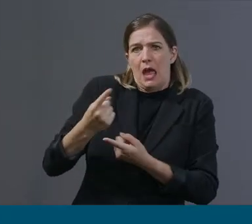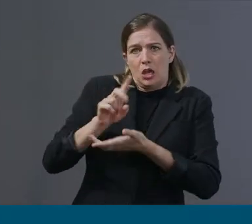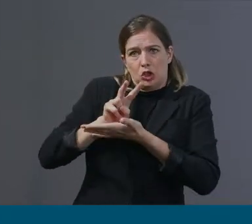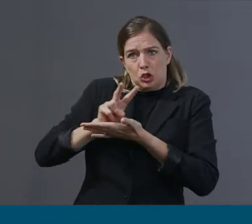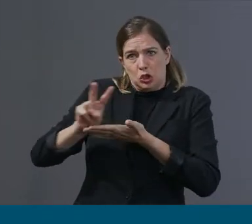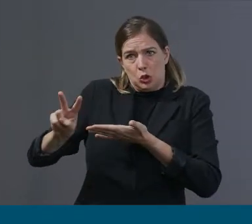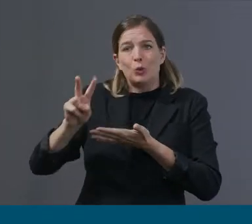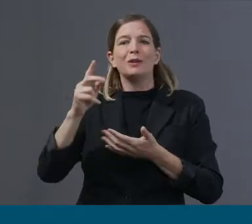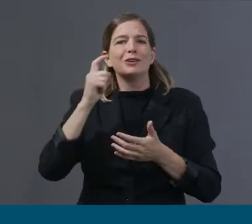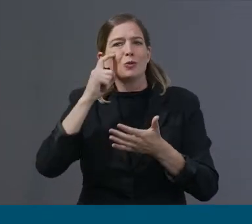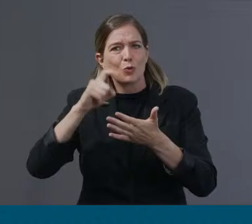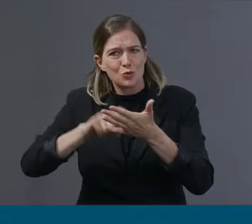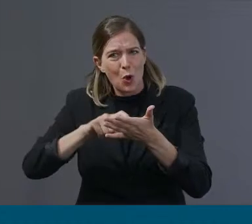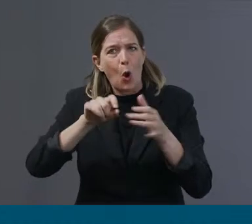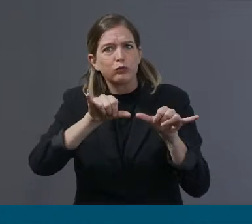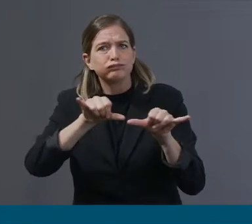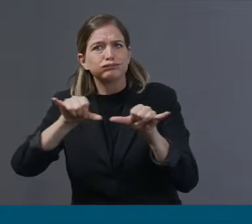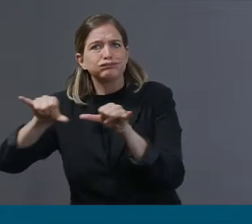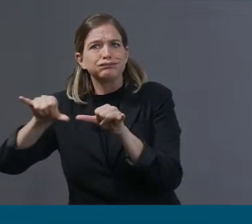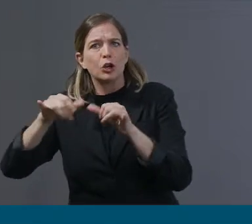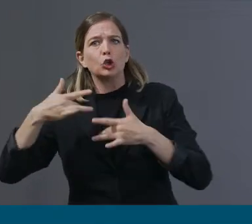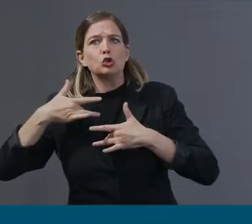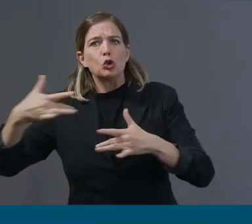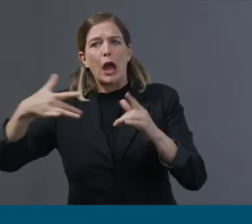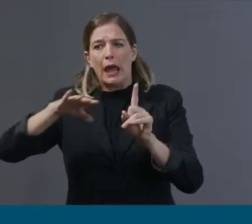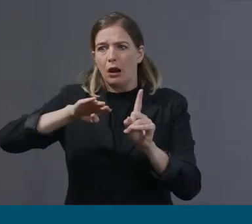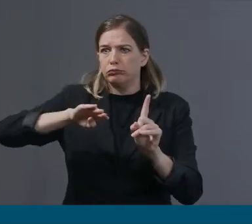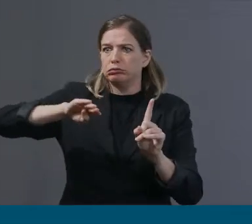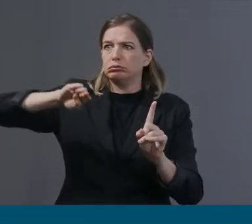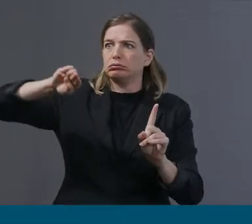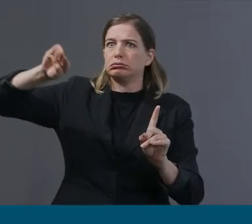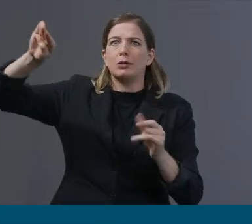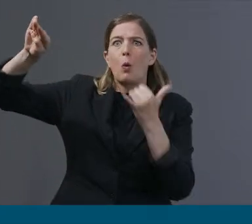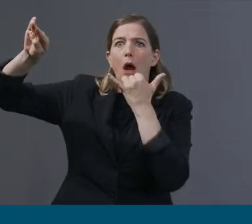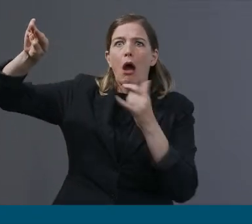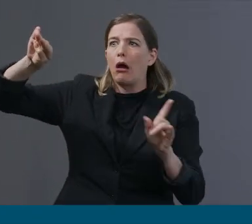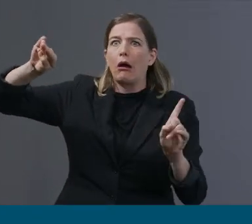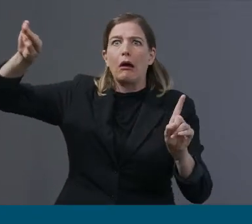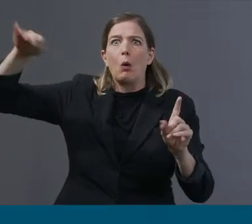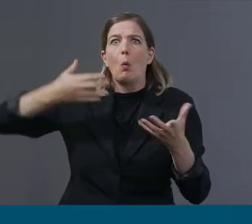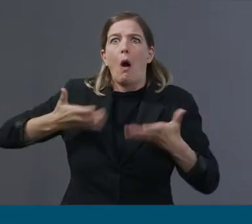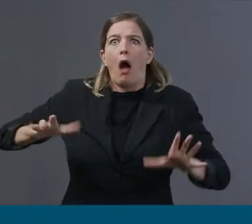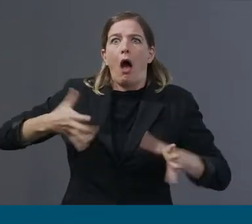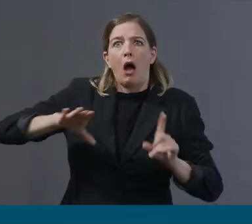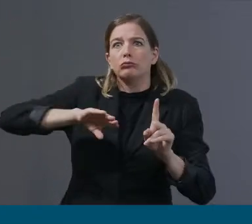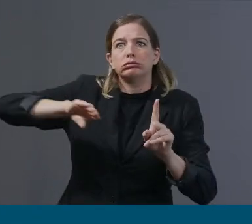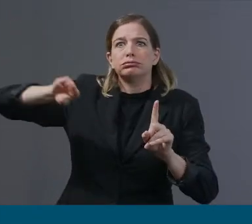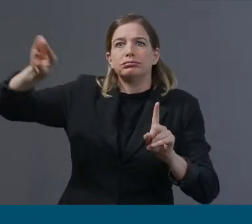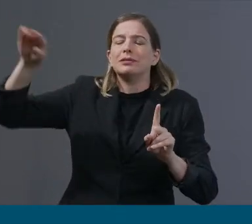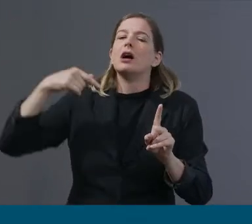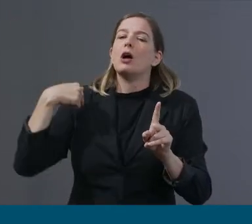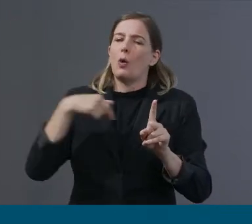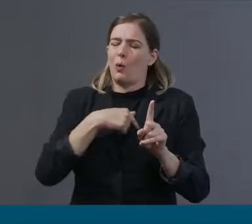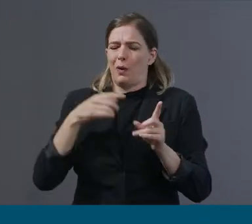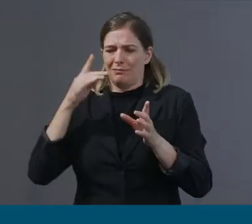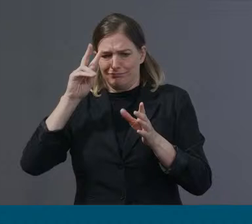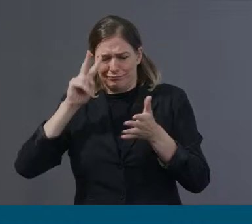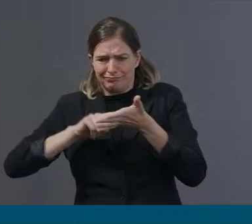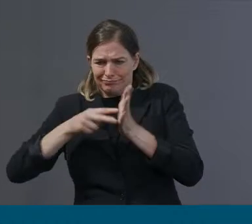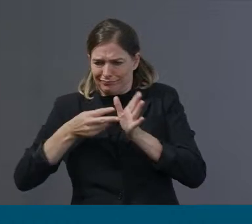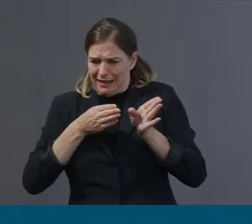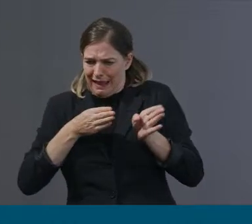trend. And the trend is headed in the wrong direction. And the actions that we're going to take are intended to change